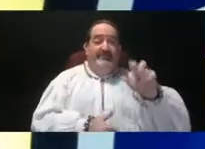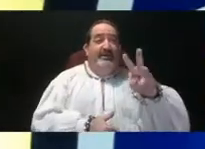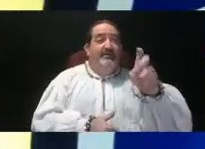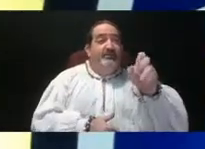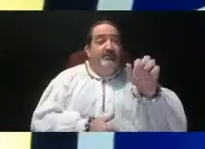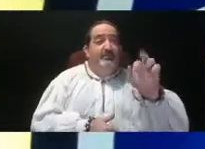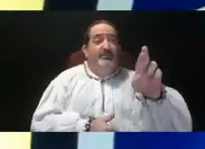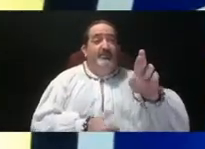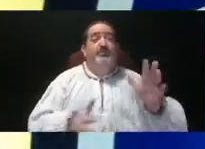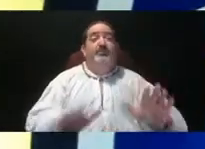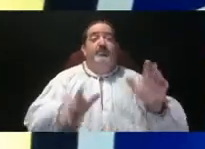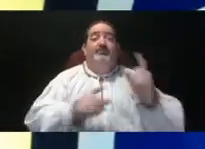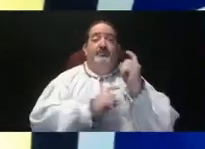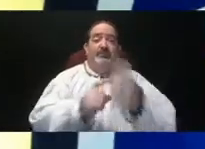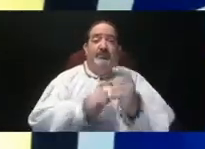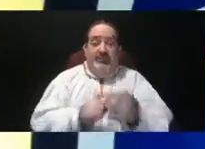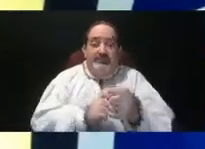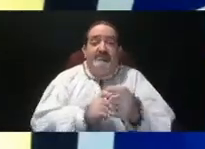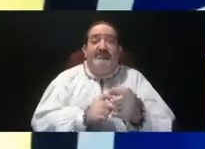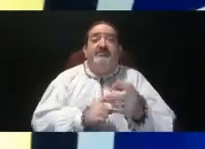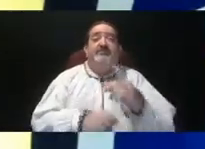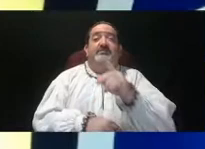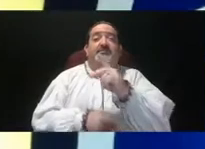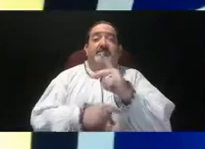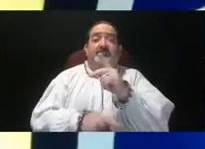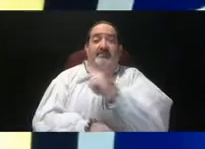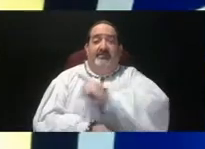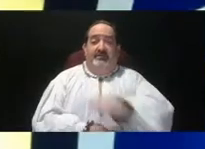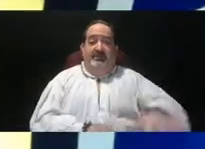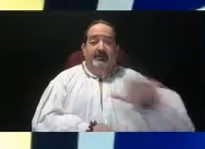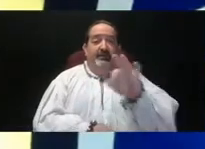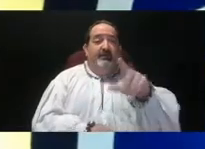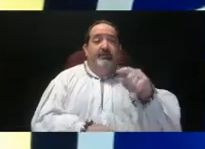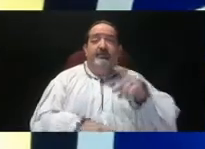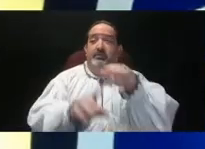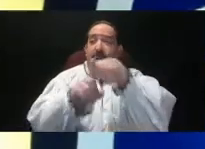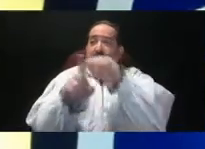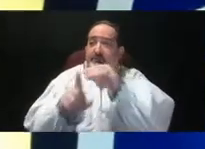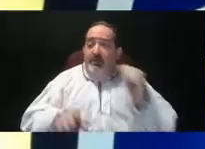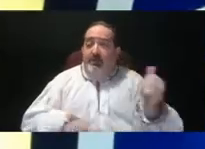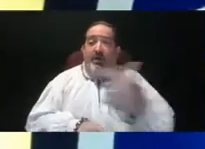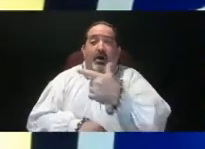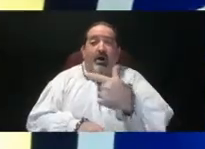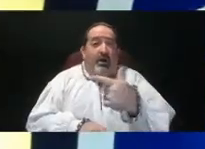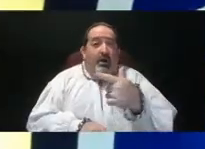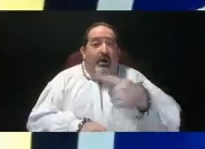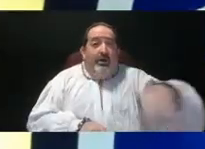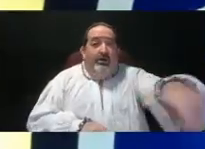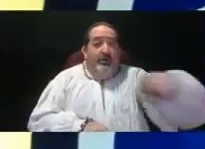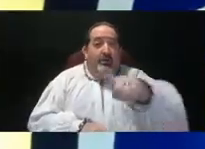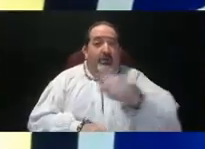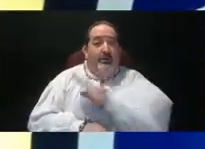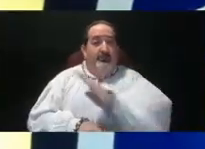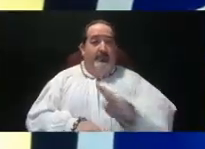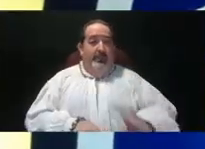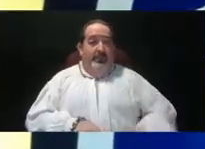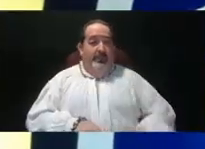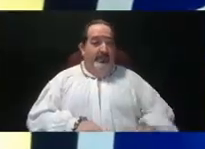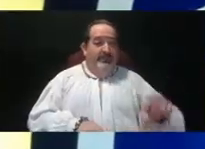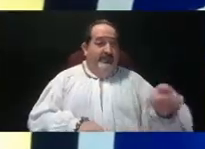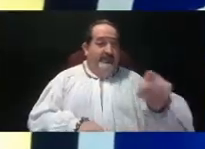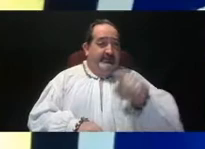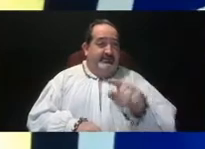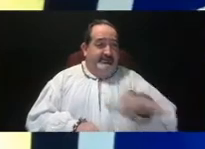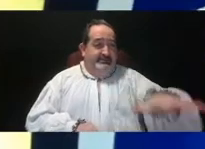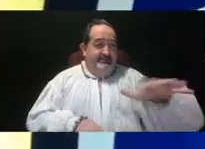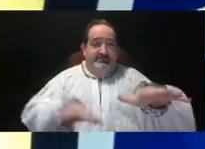their wonderful donation to the Kingdom Fund. And as a reminder to all the other baronies, it would be lovely to see you also